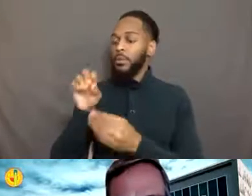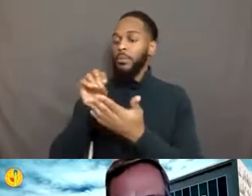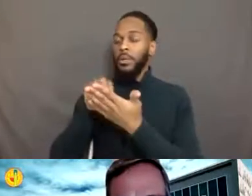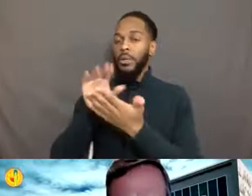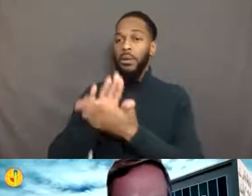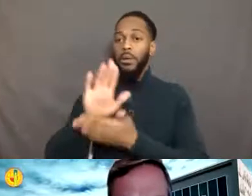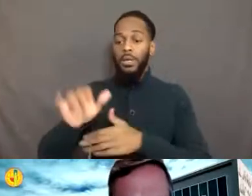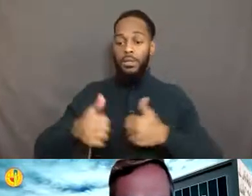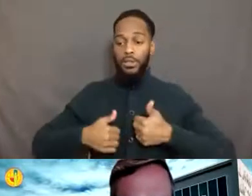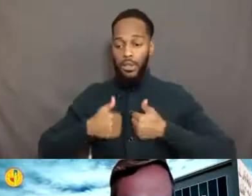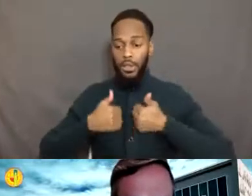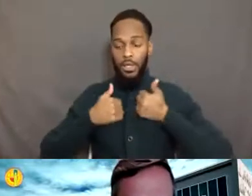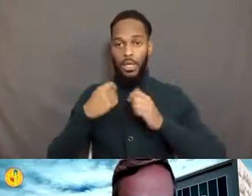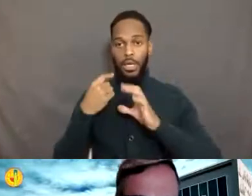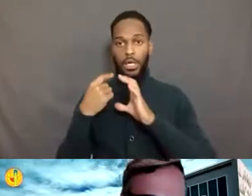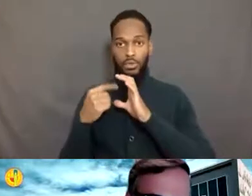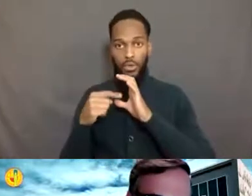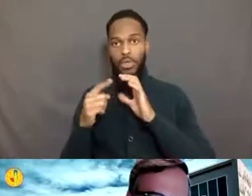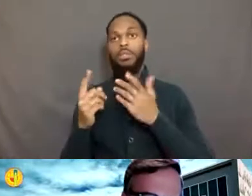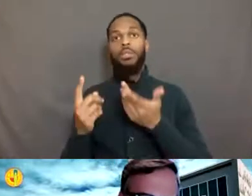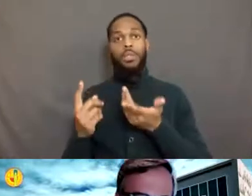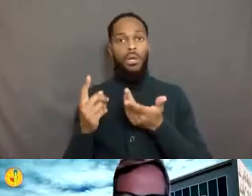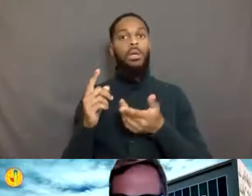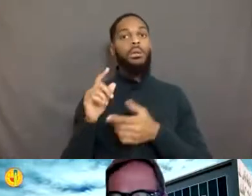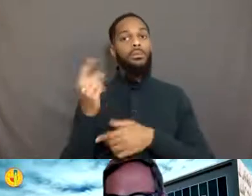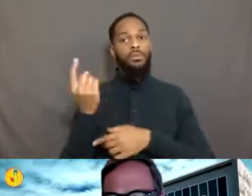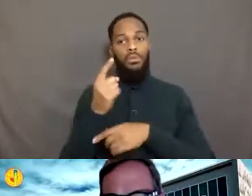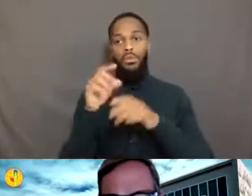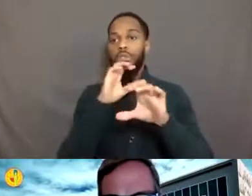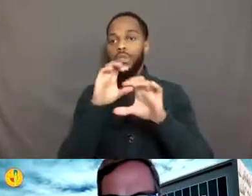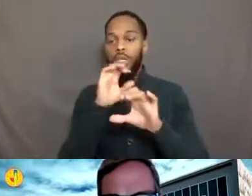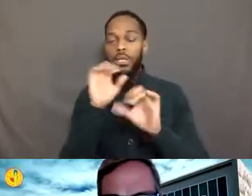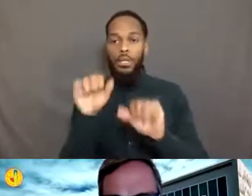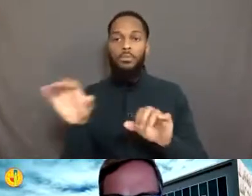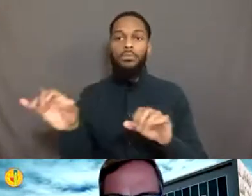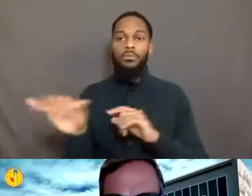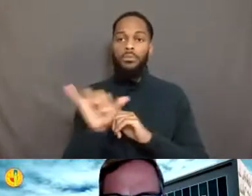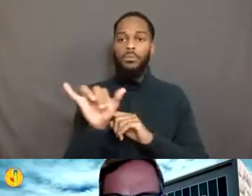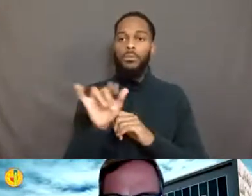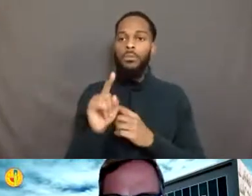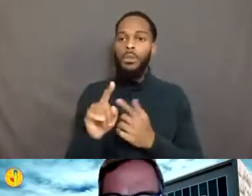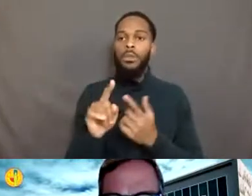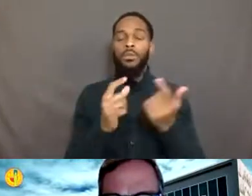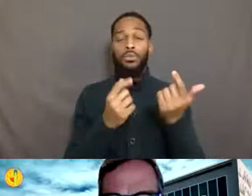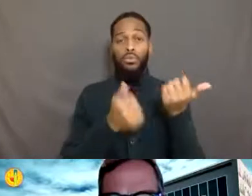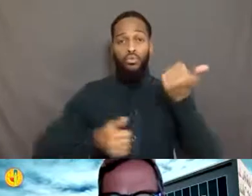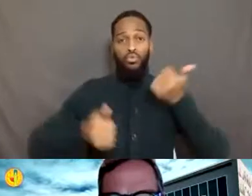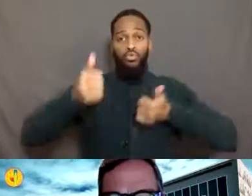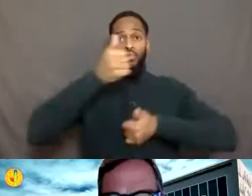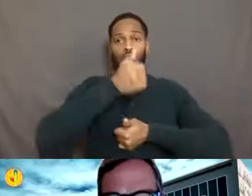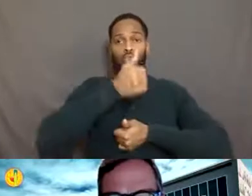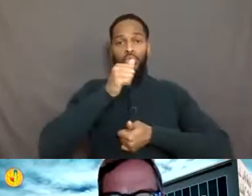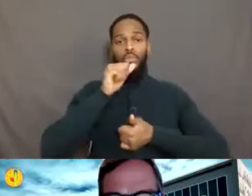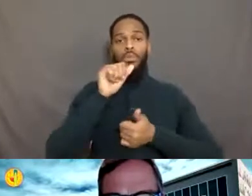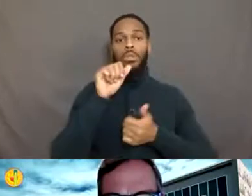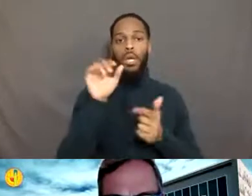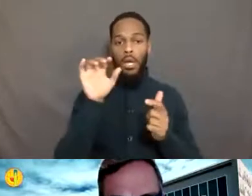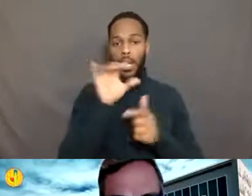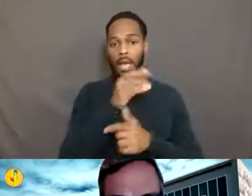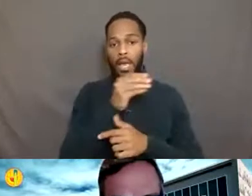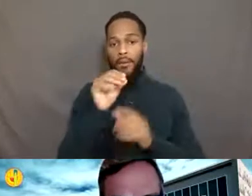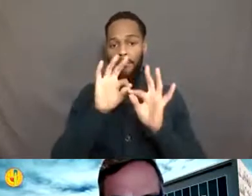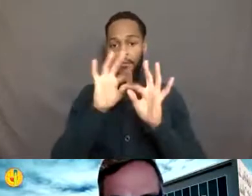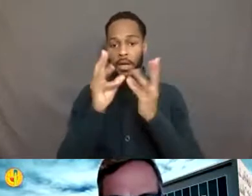questions. Sure, and superintendent and families, yes, always the best place to start is at